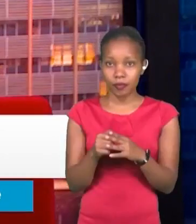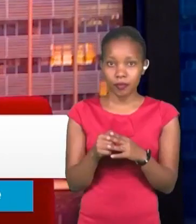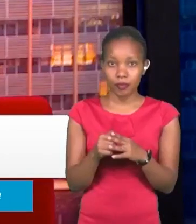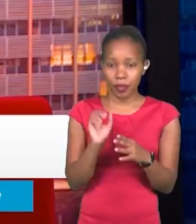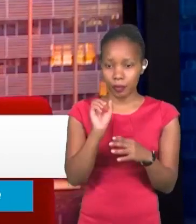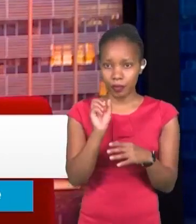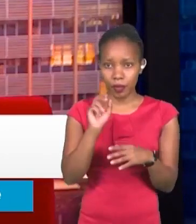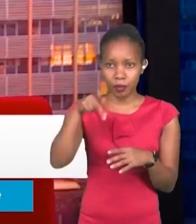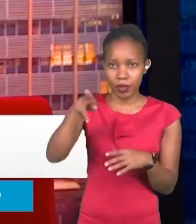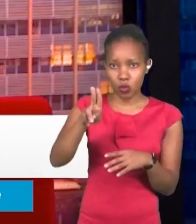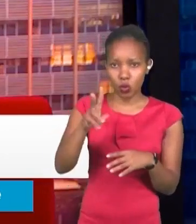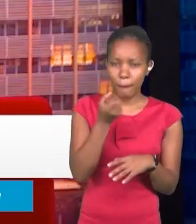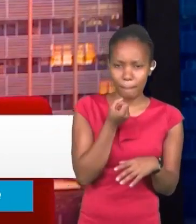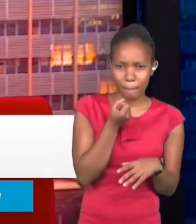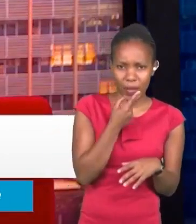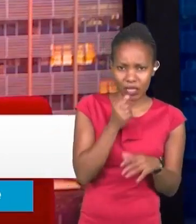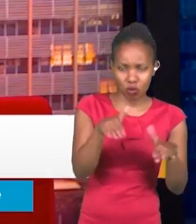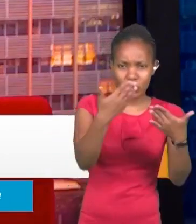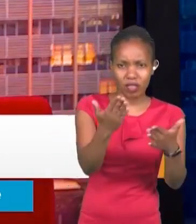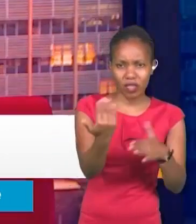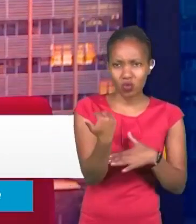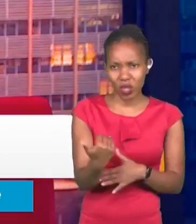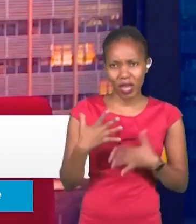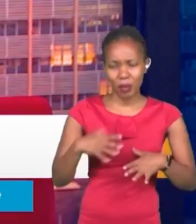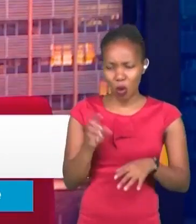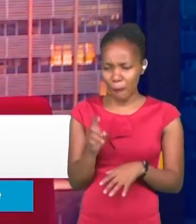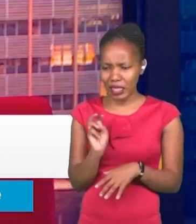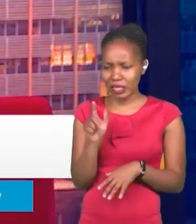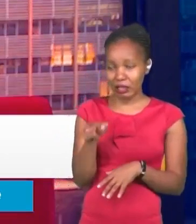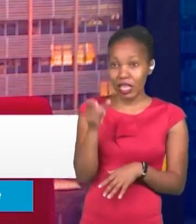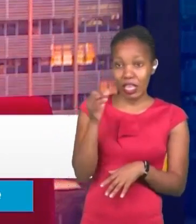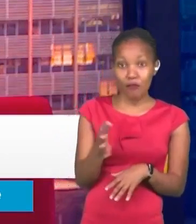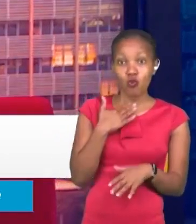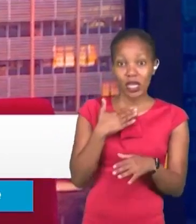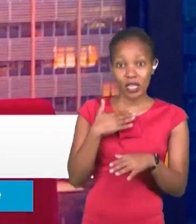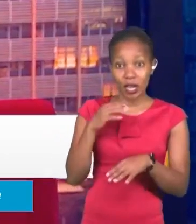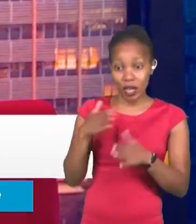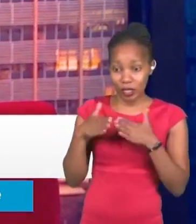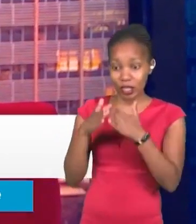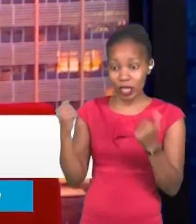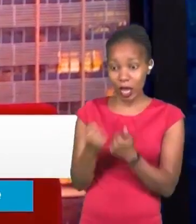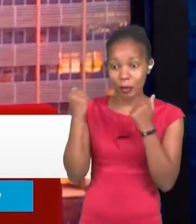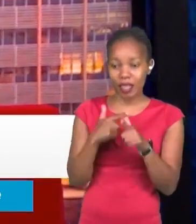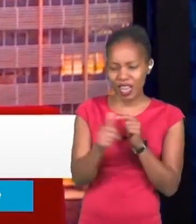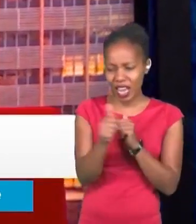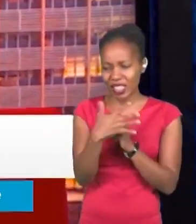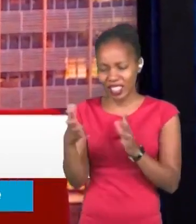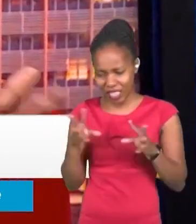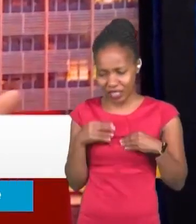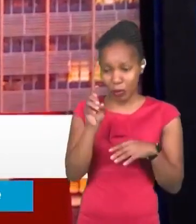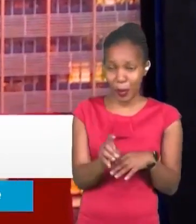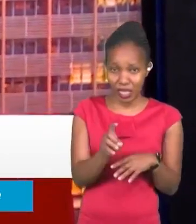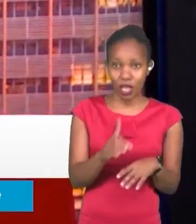contraceptives to be distributed to minors, for example? You have to look at this, so that if you allow them to have sex, you also need to allow all the other things. So these